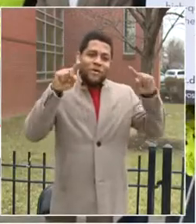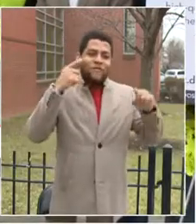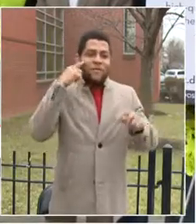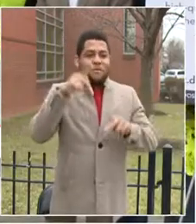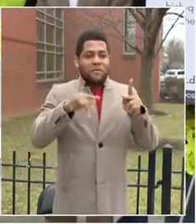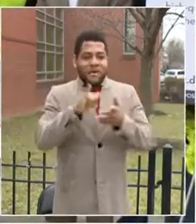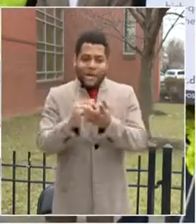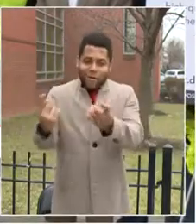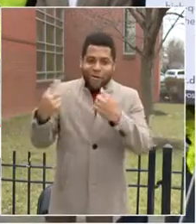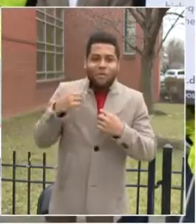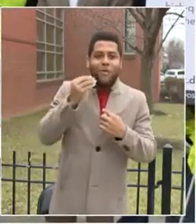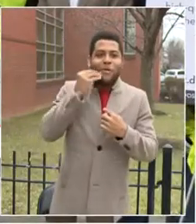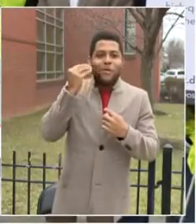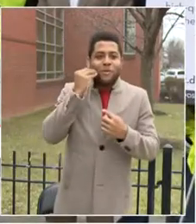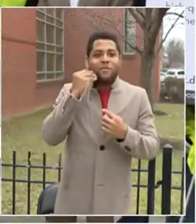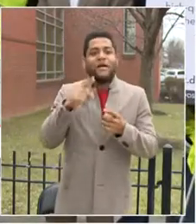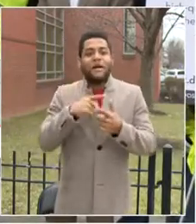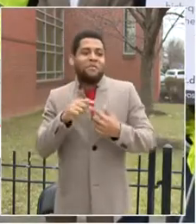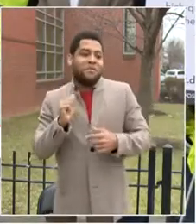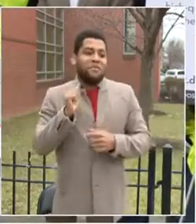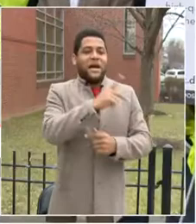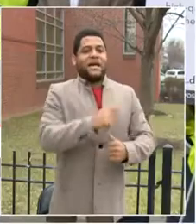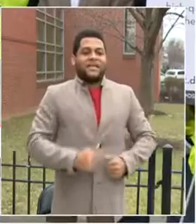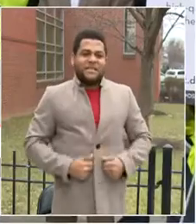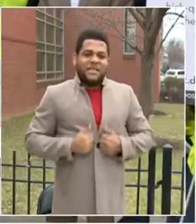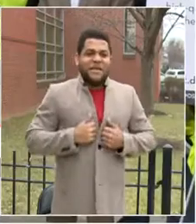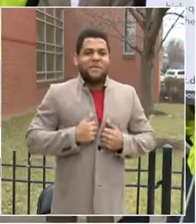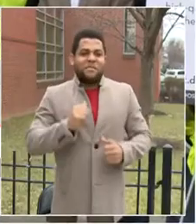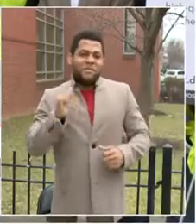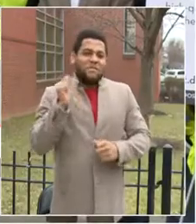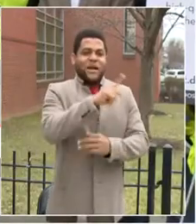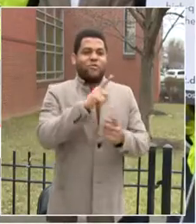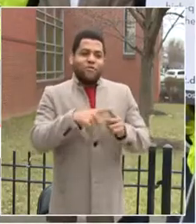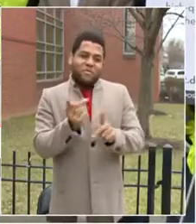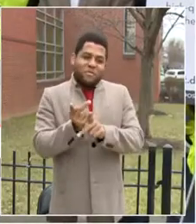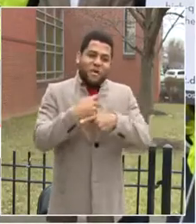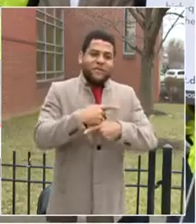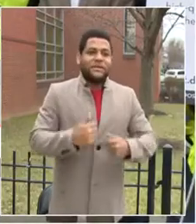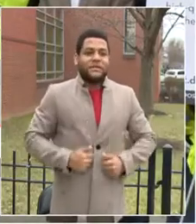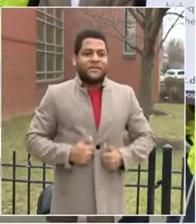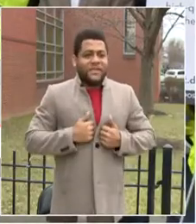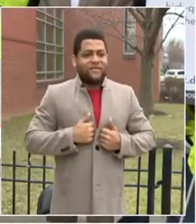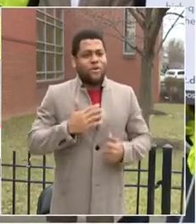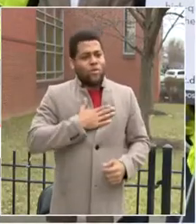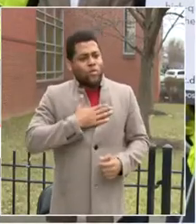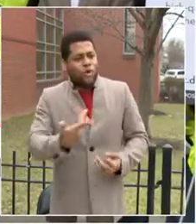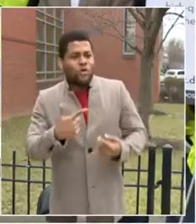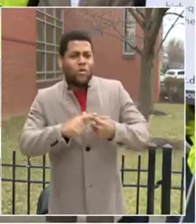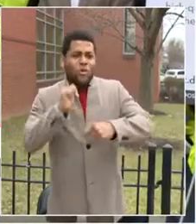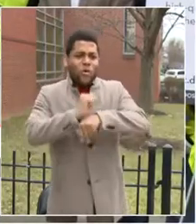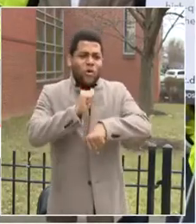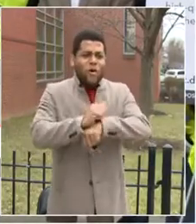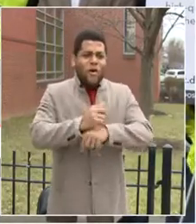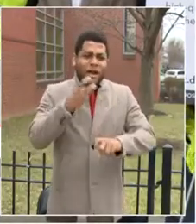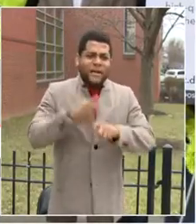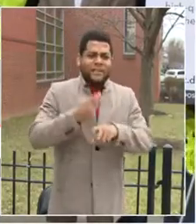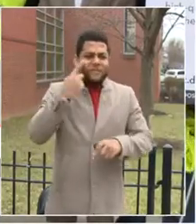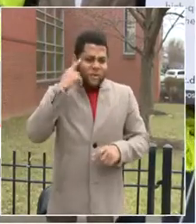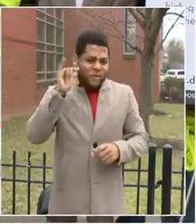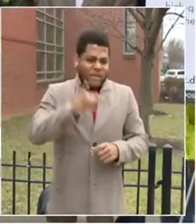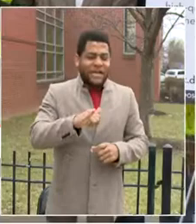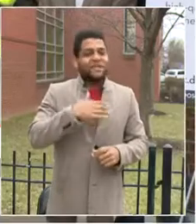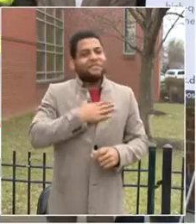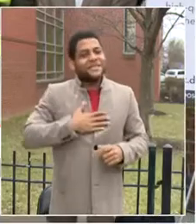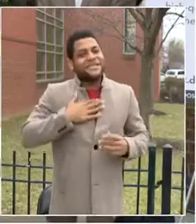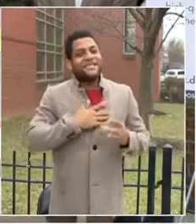get back to life and back to a productive life and are willing to work hard for it. So give Denzel a big round of